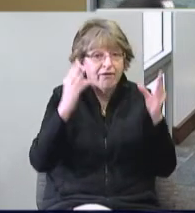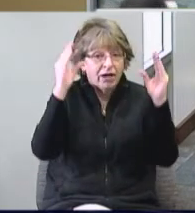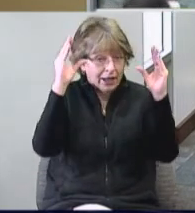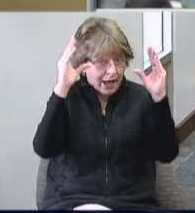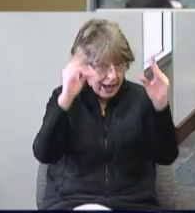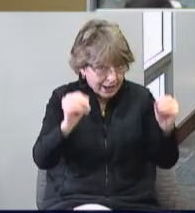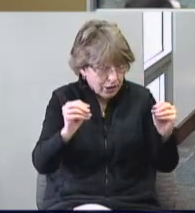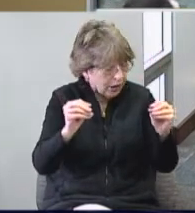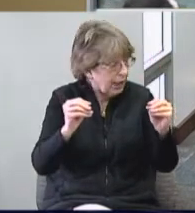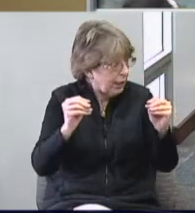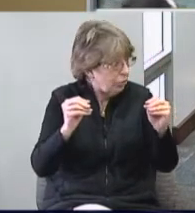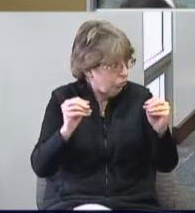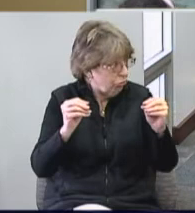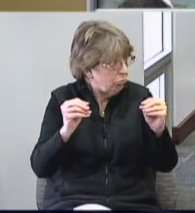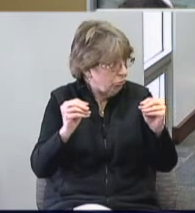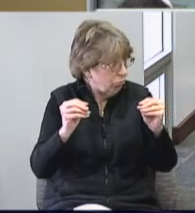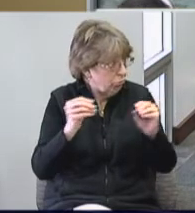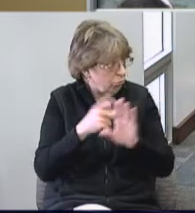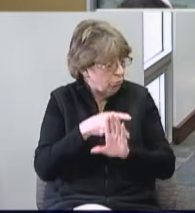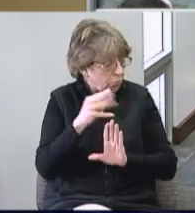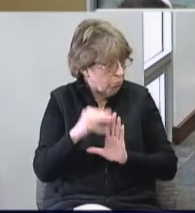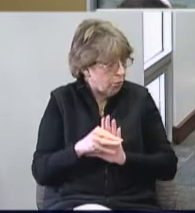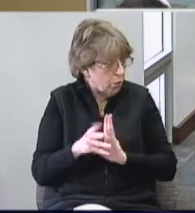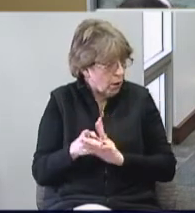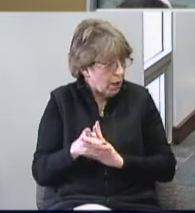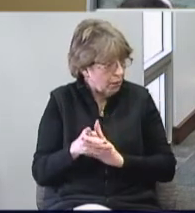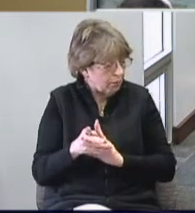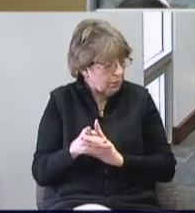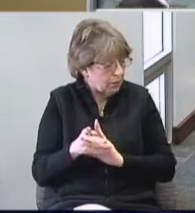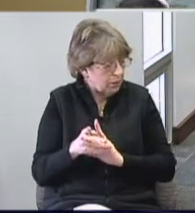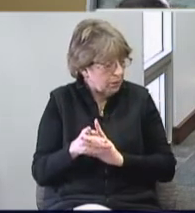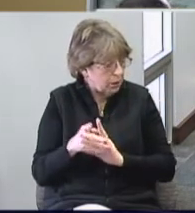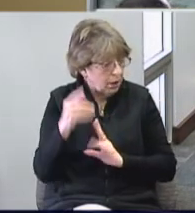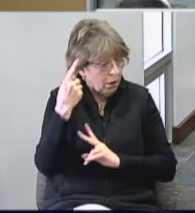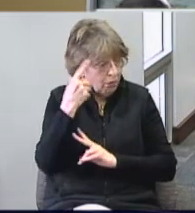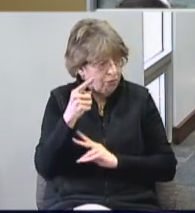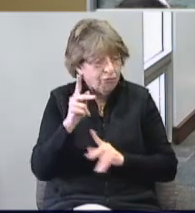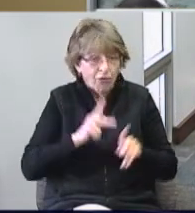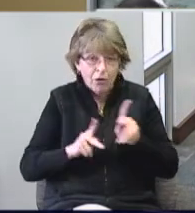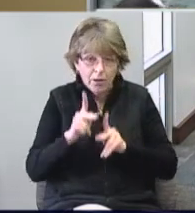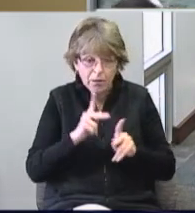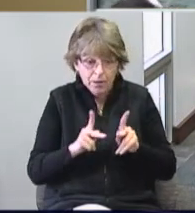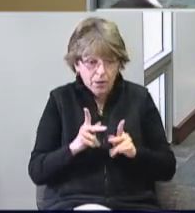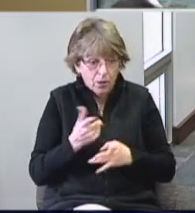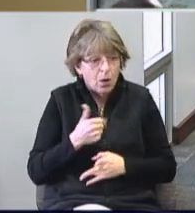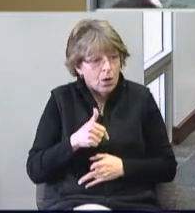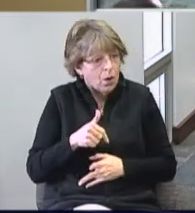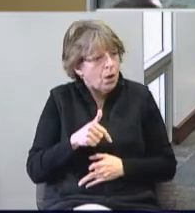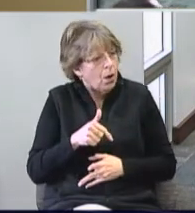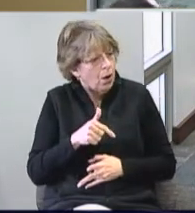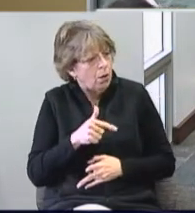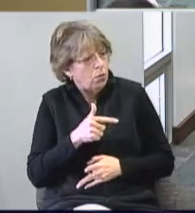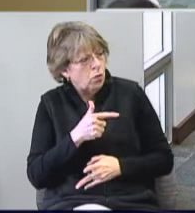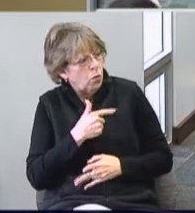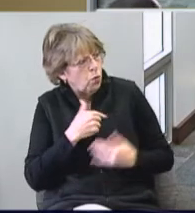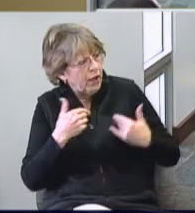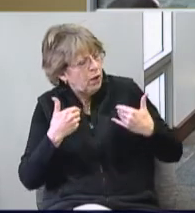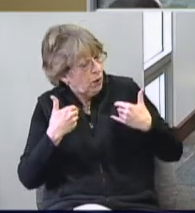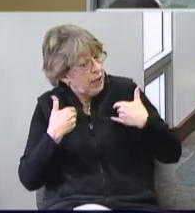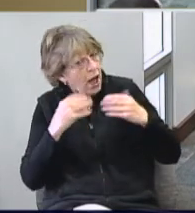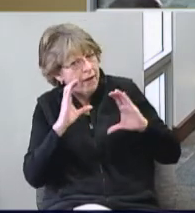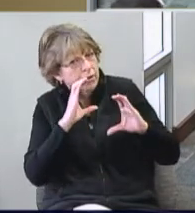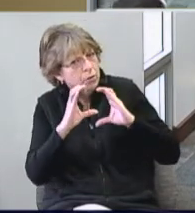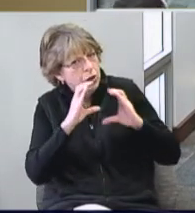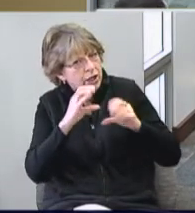on the new stormwater utility program and its rates. Will there be a series of communications with those utility bills to inform them of